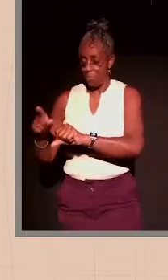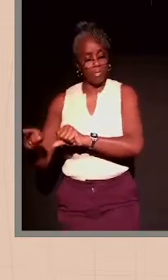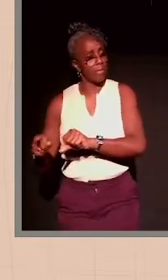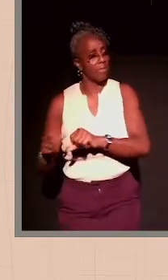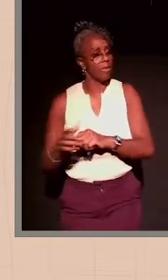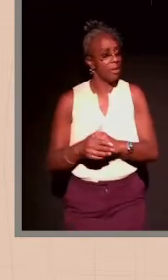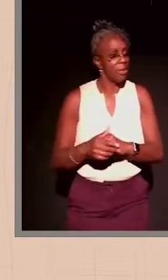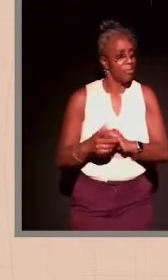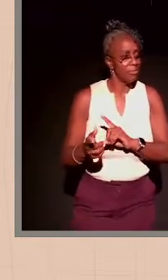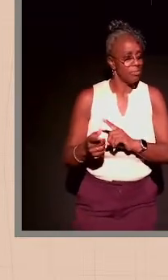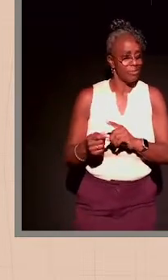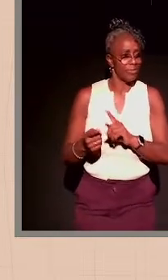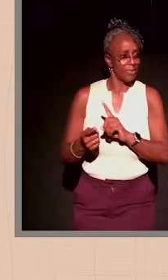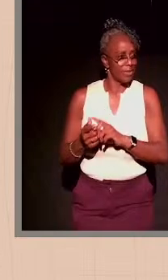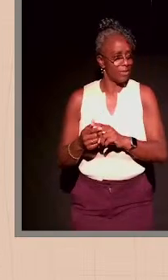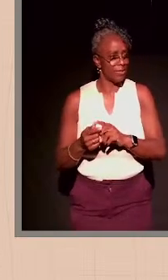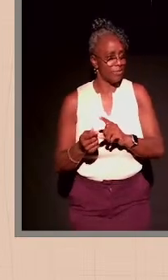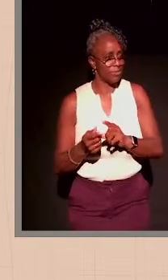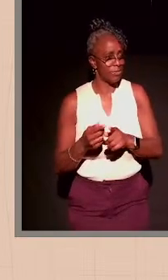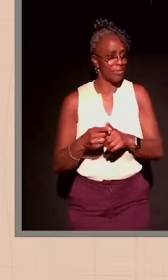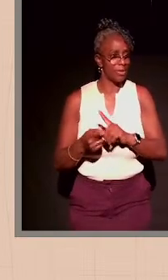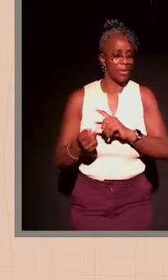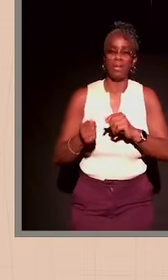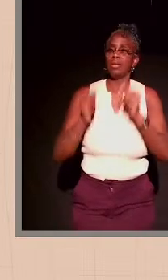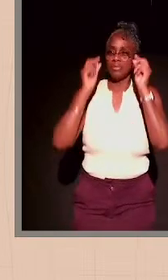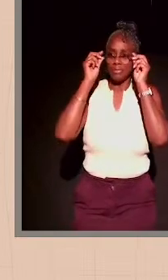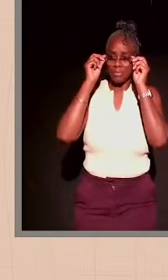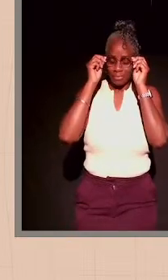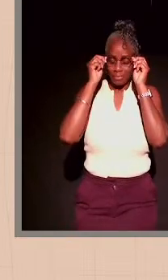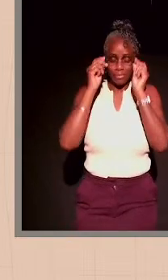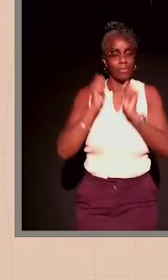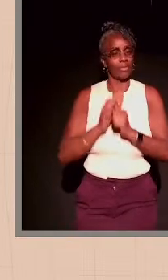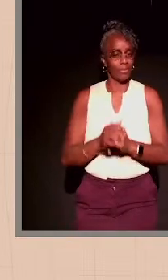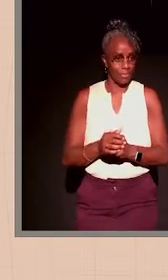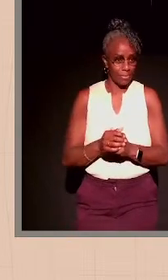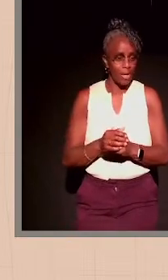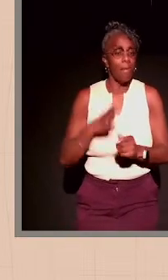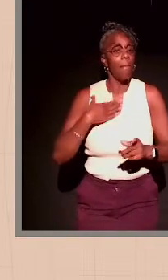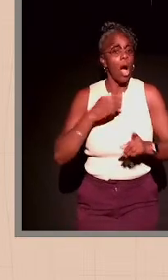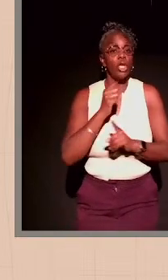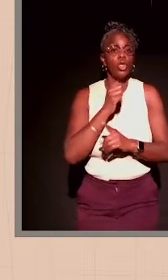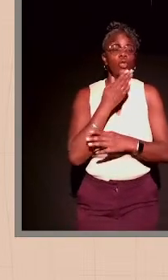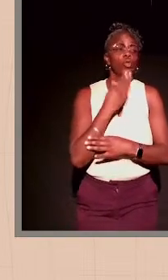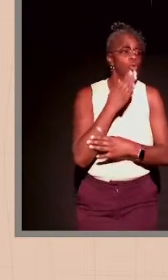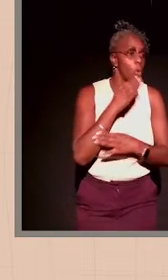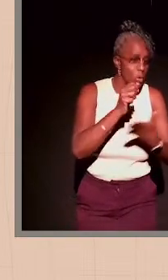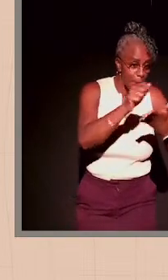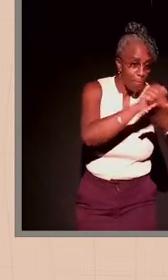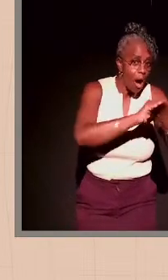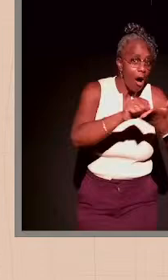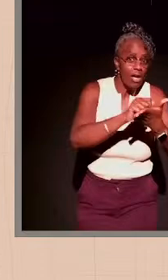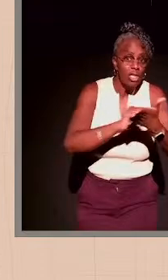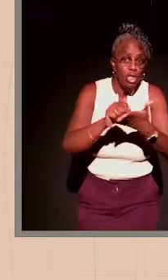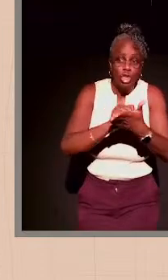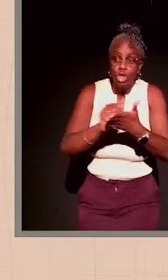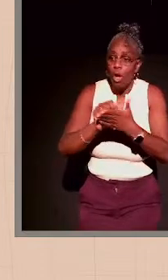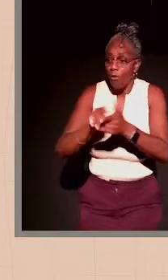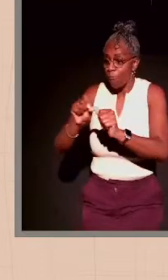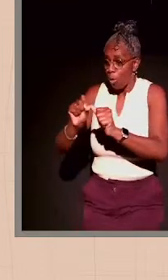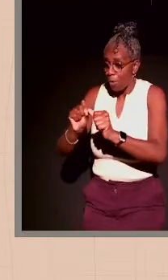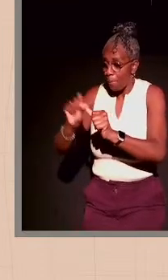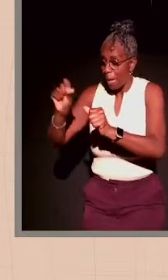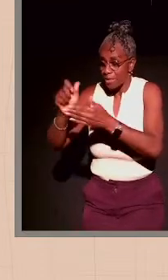panel by affixing translucent tactile markers to the active buttons so